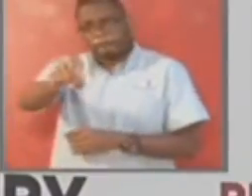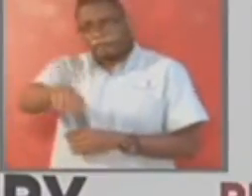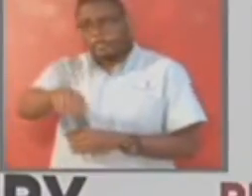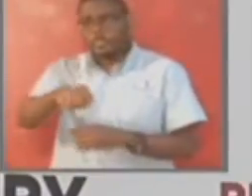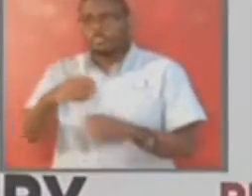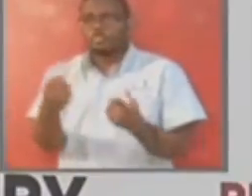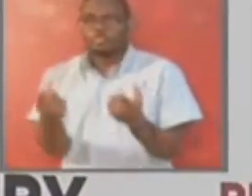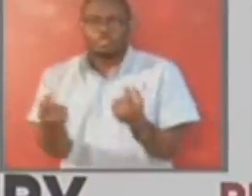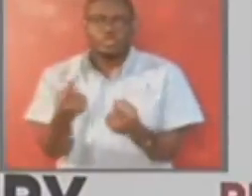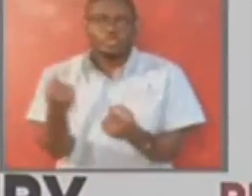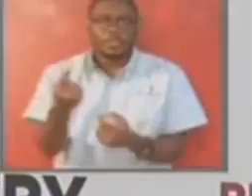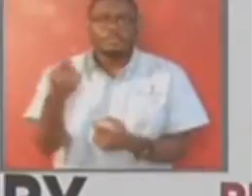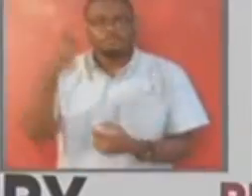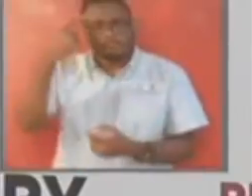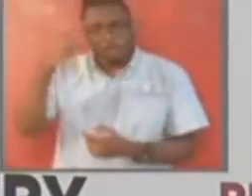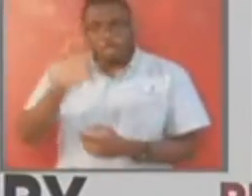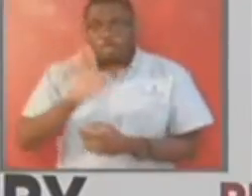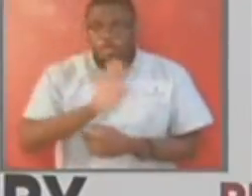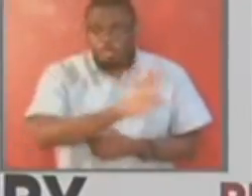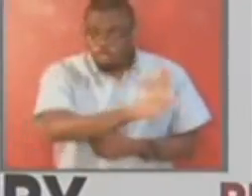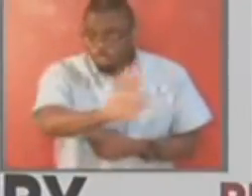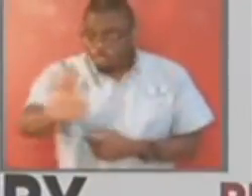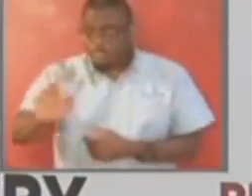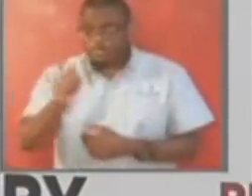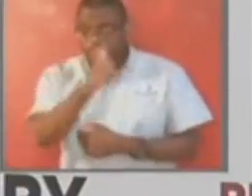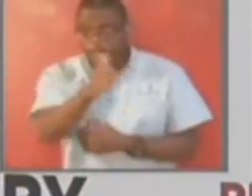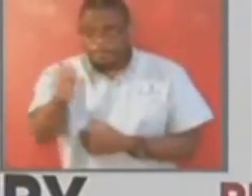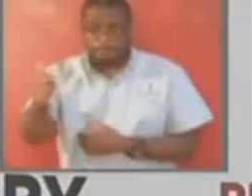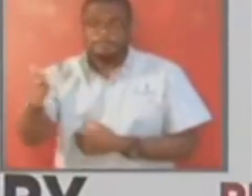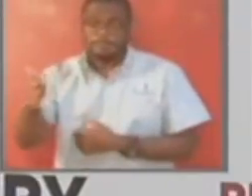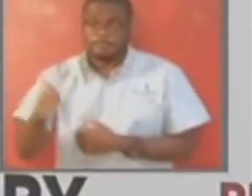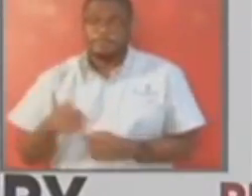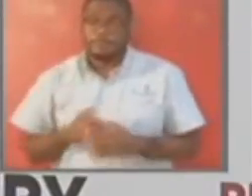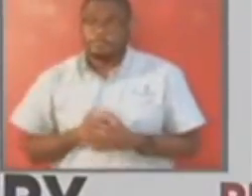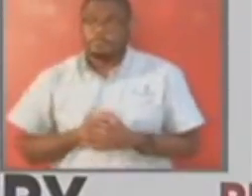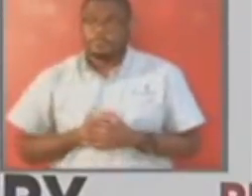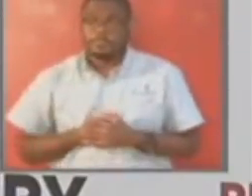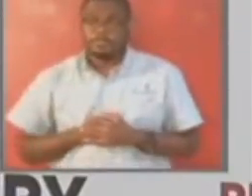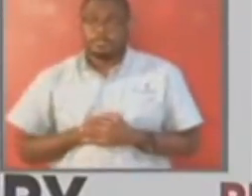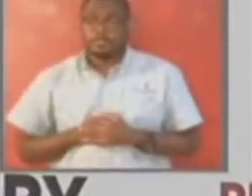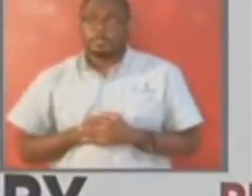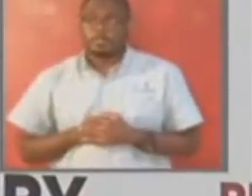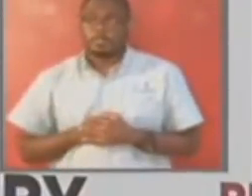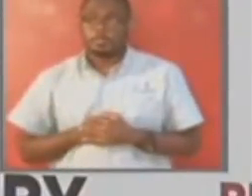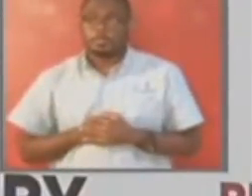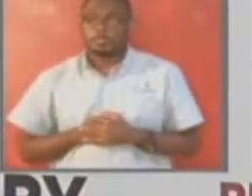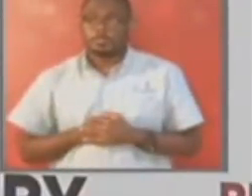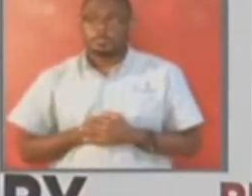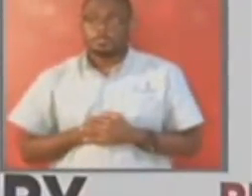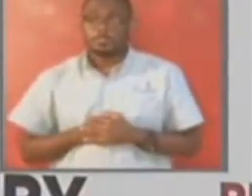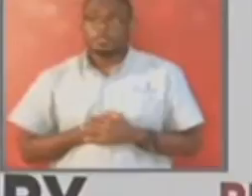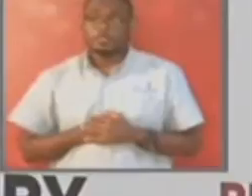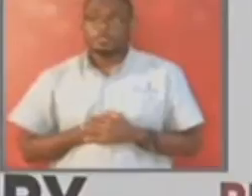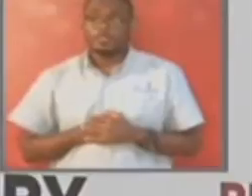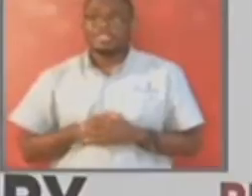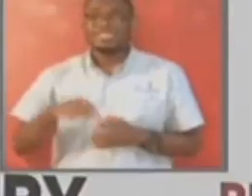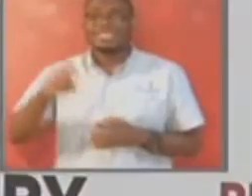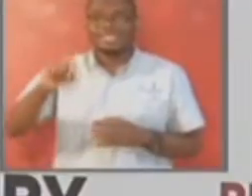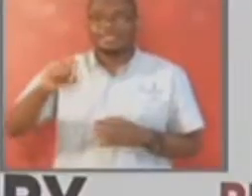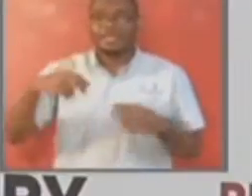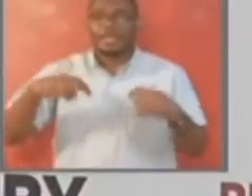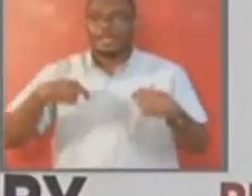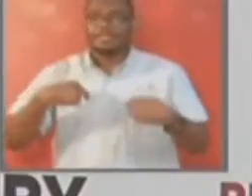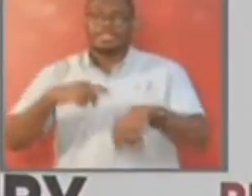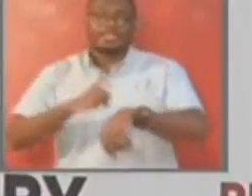yourself. Whether it's, for those of us who are not on call and have to answer our phone literally, every night, every day, you need to have a time for turning off your